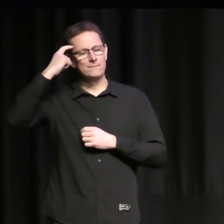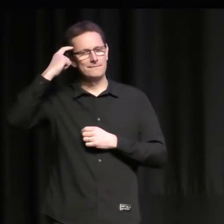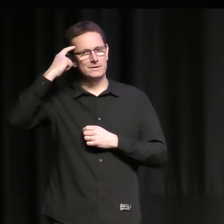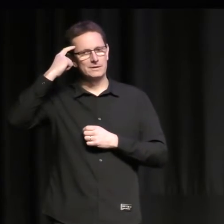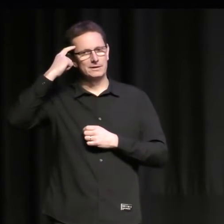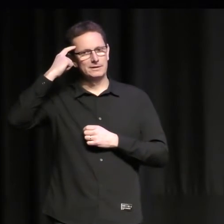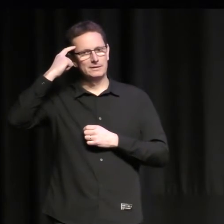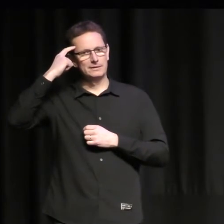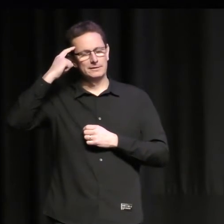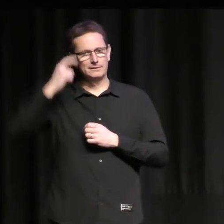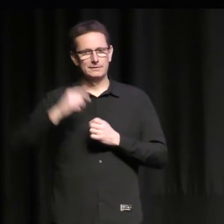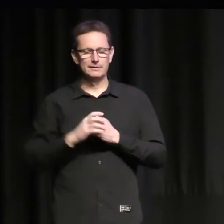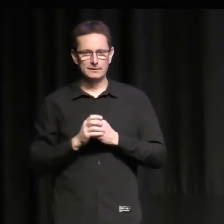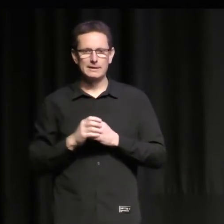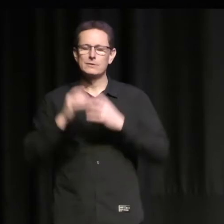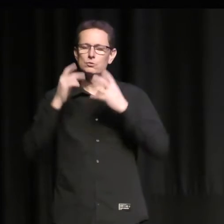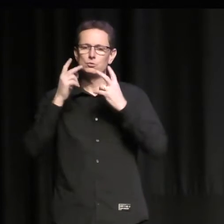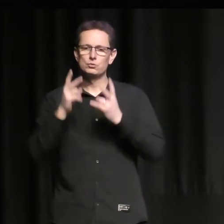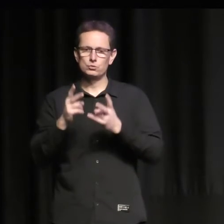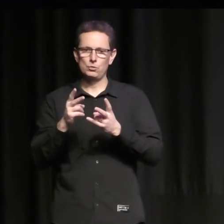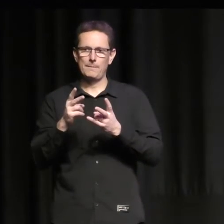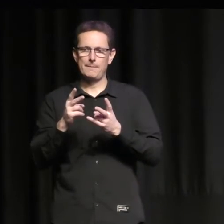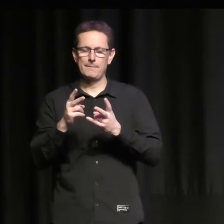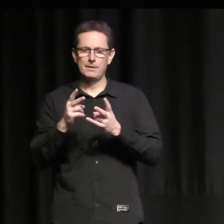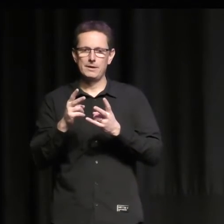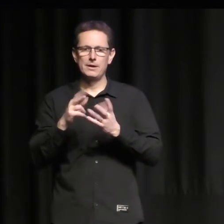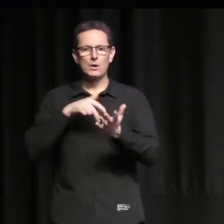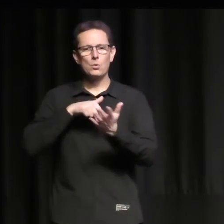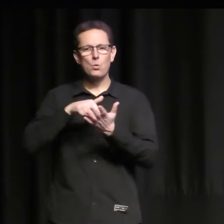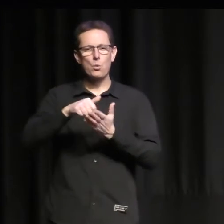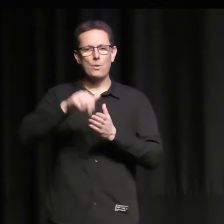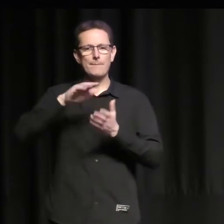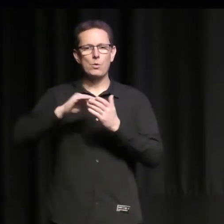like walking on sinking sand.